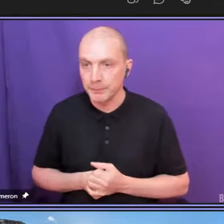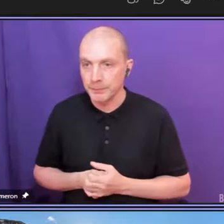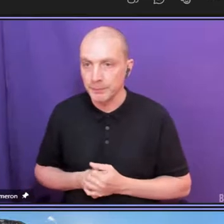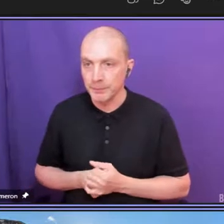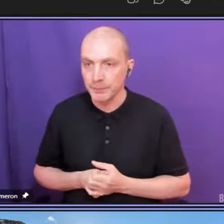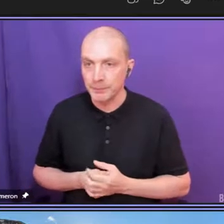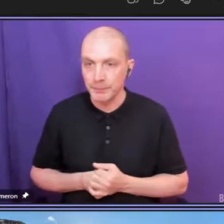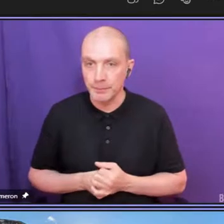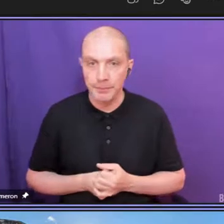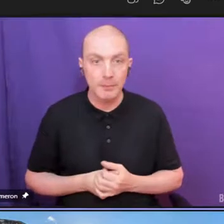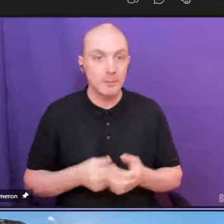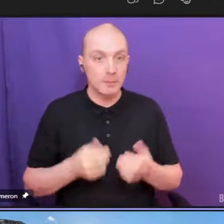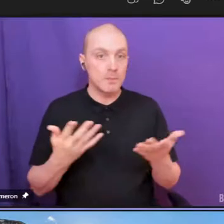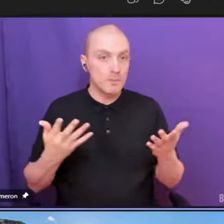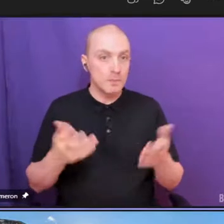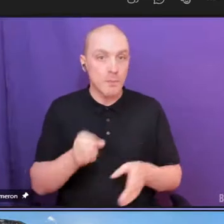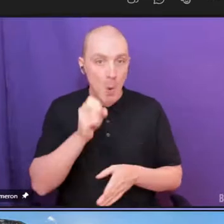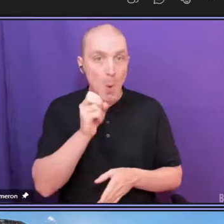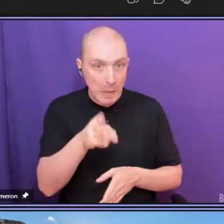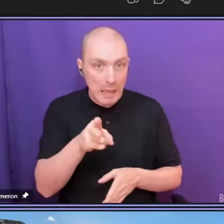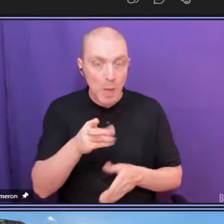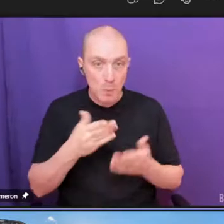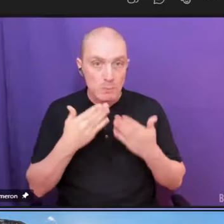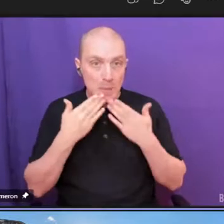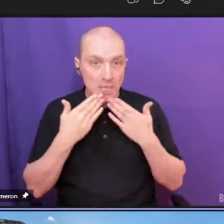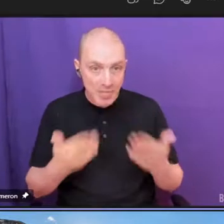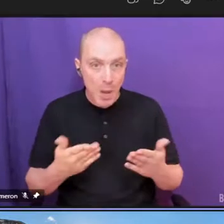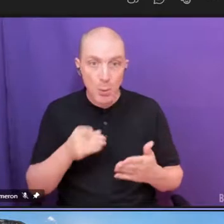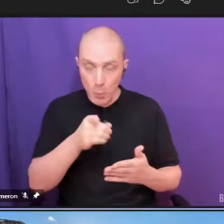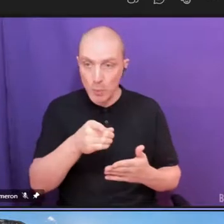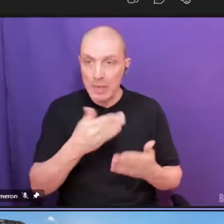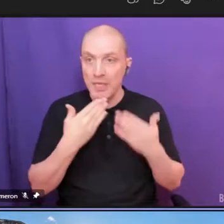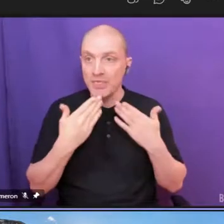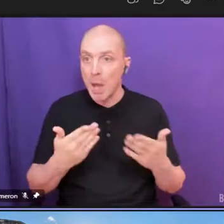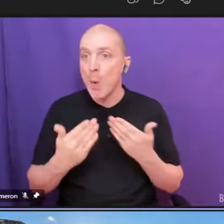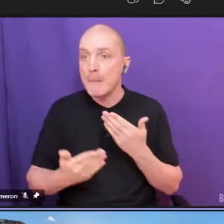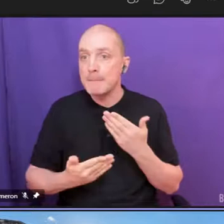Okay. Thank you very much. Any more questions?